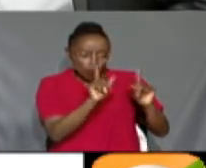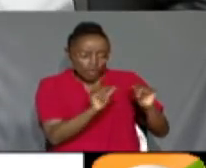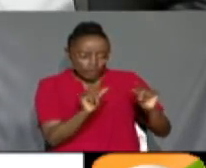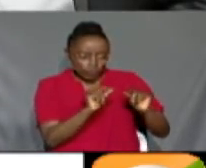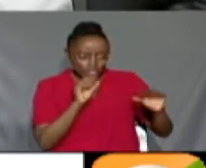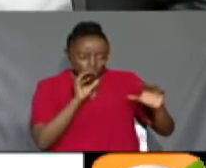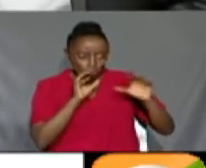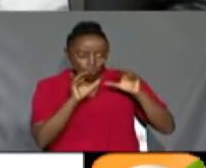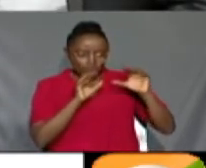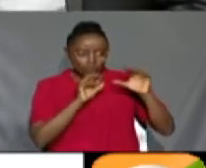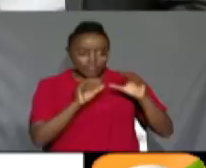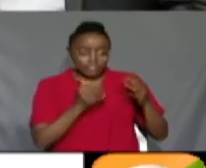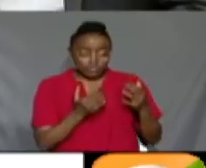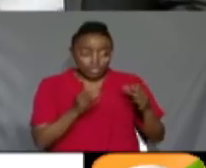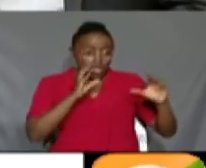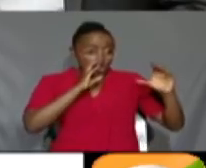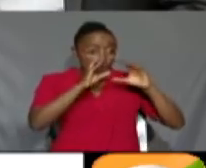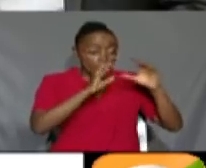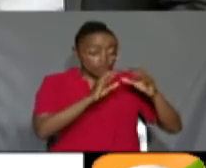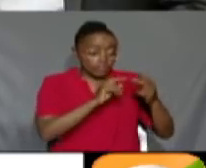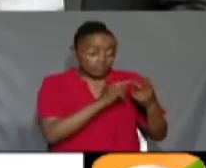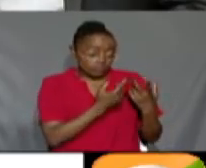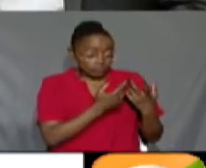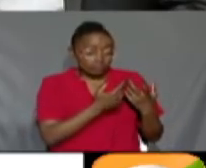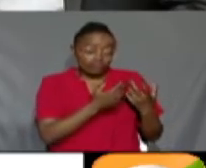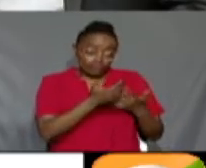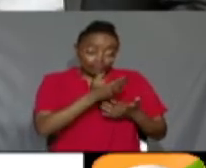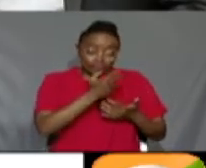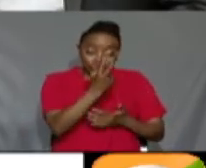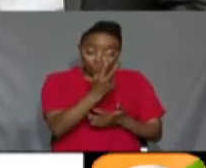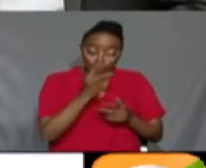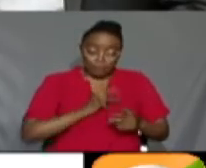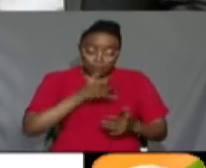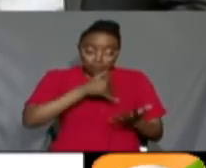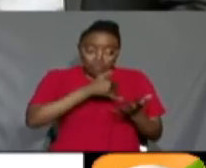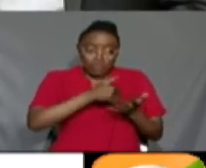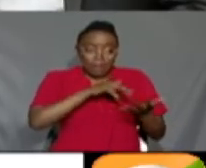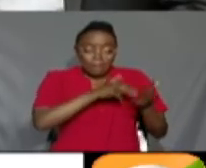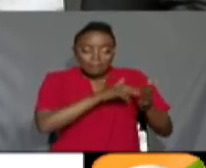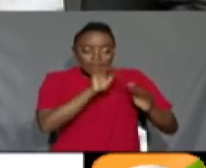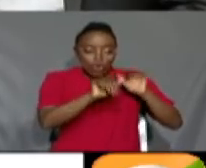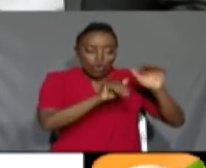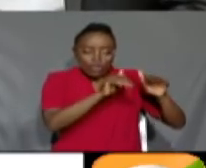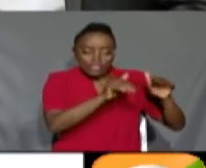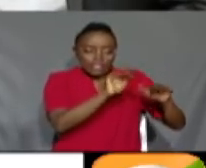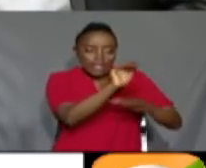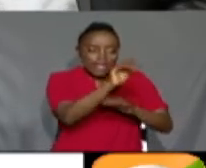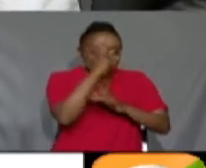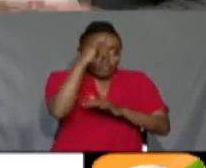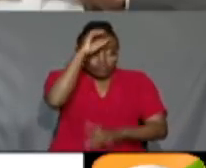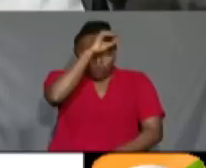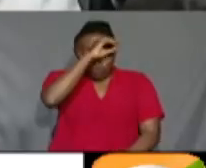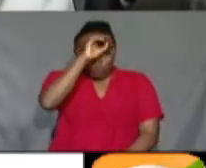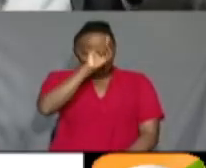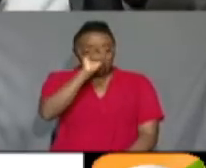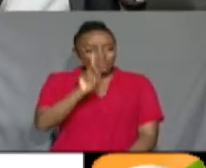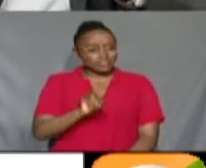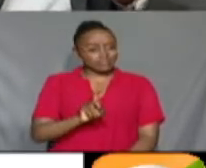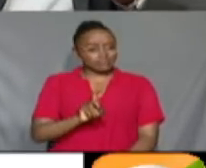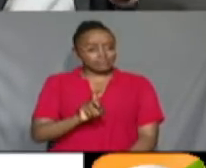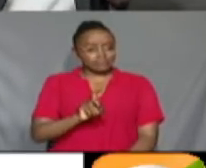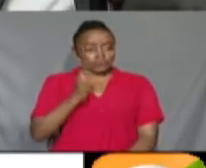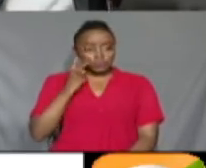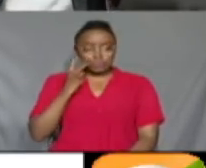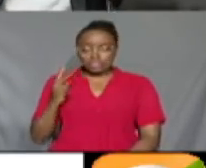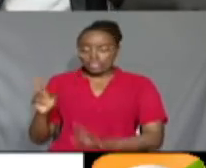Yes. And in my book, conversation is two-way. And some would say that that's just another round of gathering views. No. You see, there is a